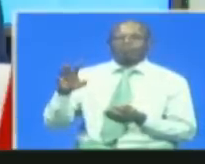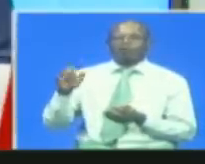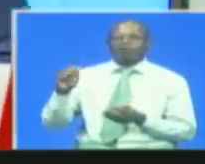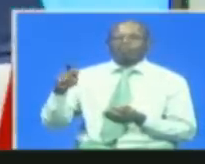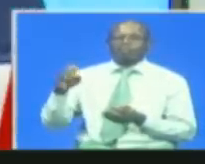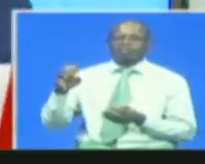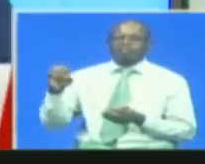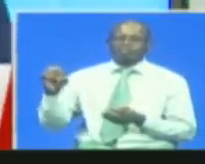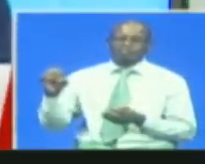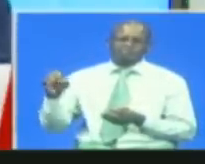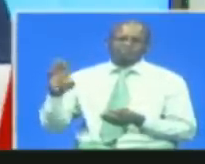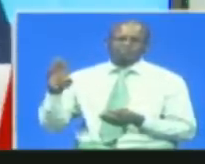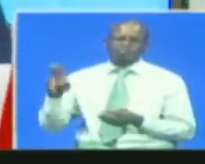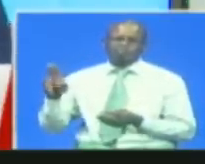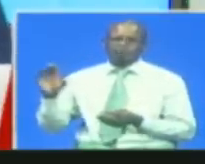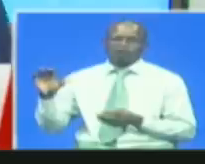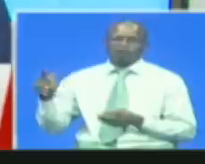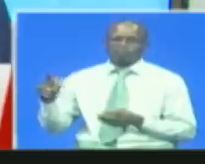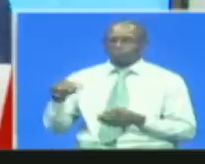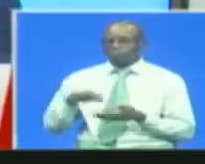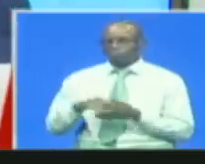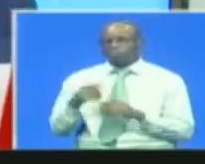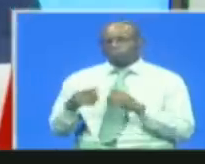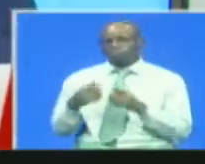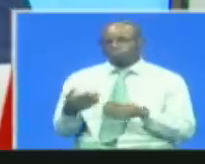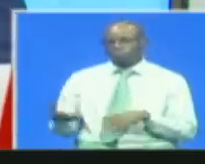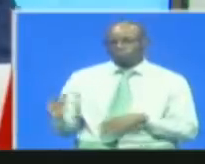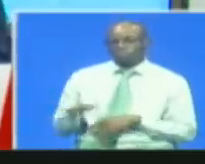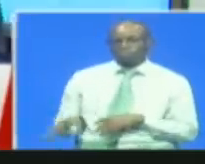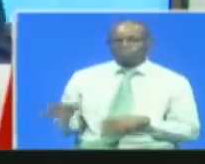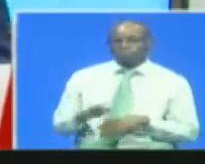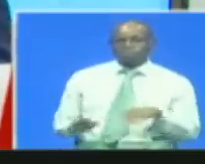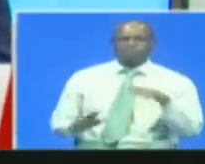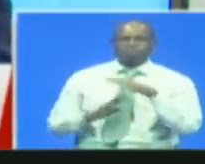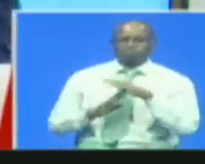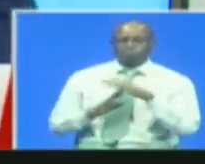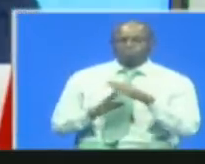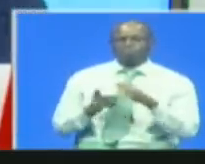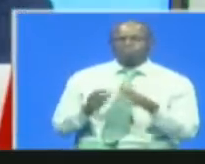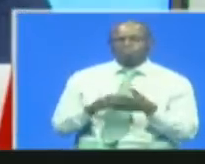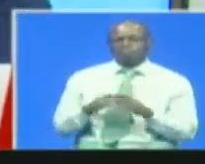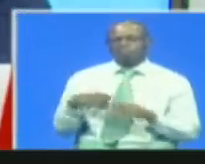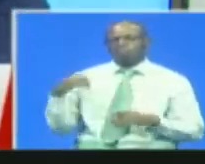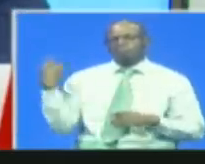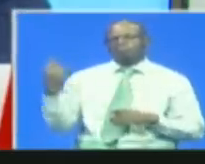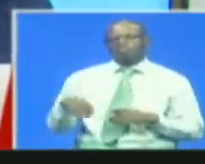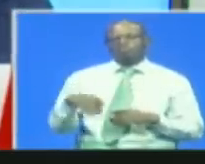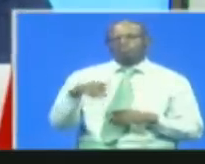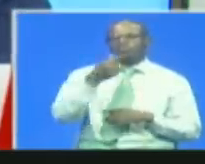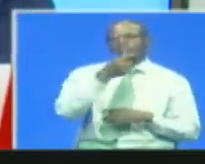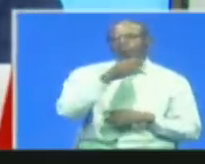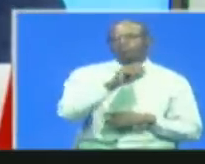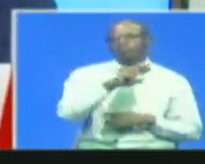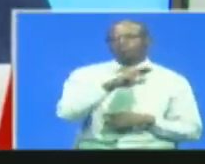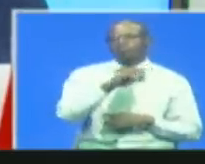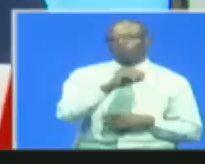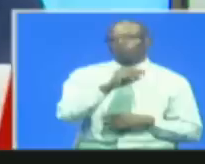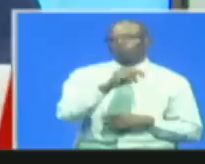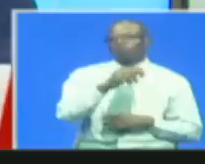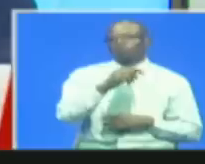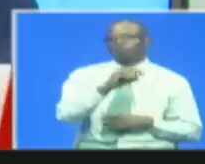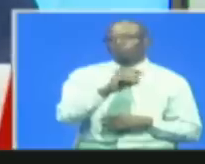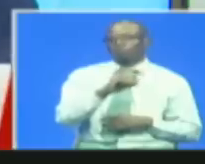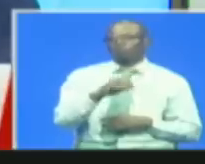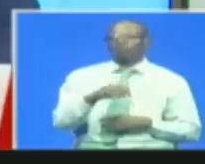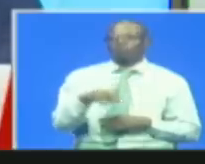Finals. Brook Lopez posted 29 points and 11 rebounds as the Bucks beat the Toronto Raptors 108-100